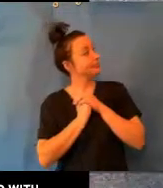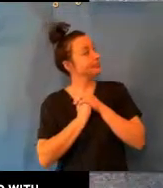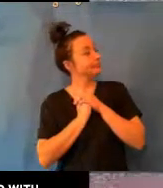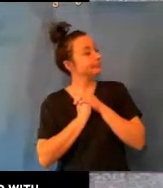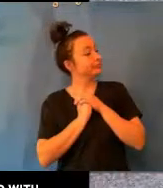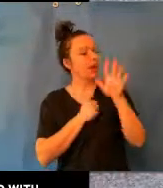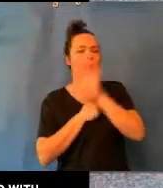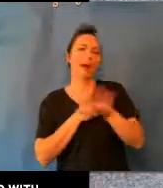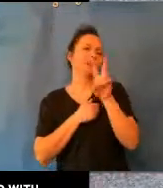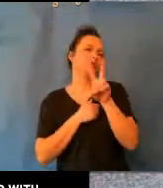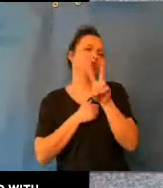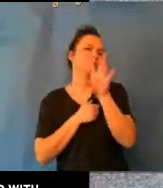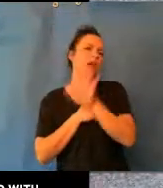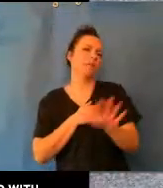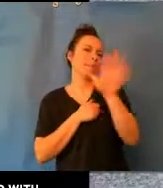he's about 2 blocks.